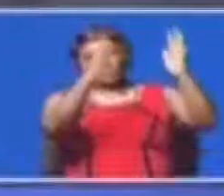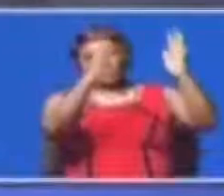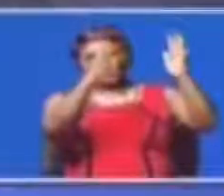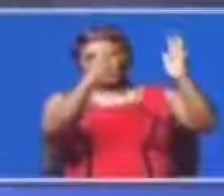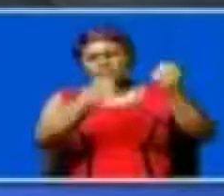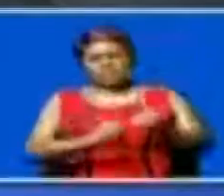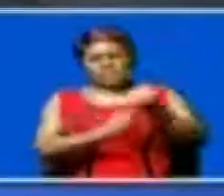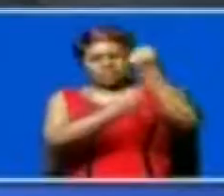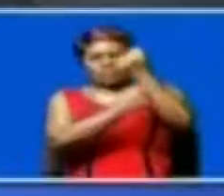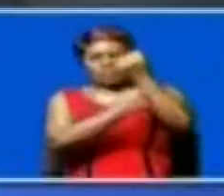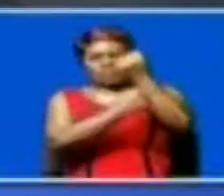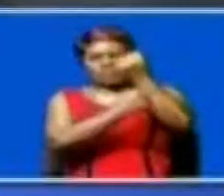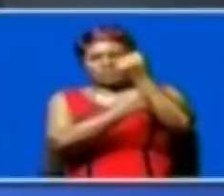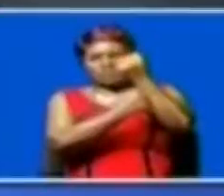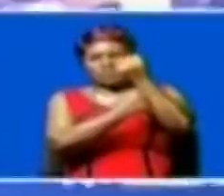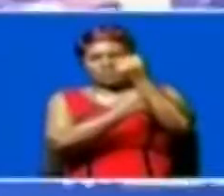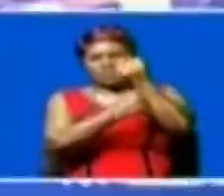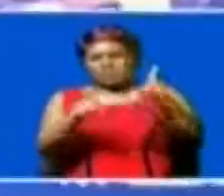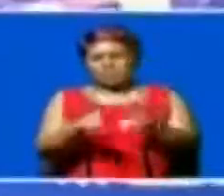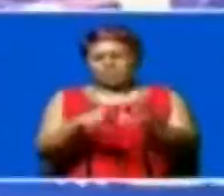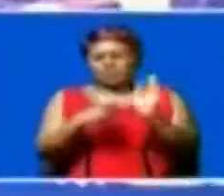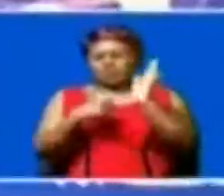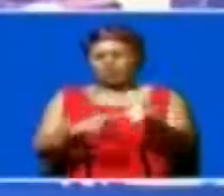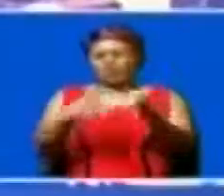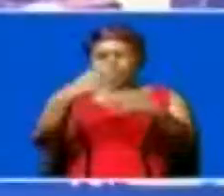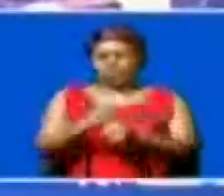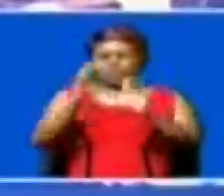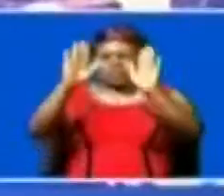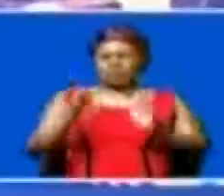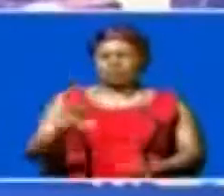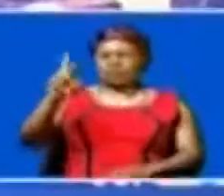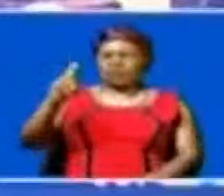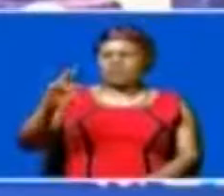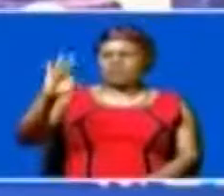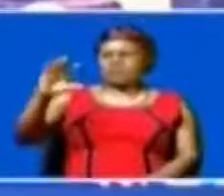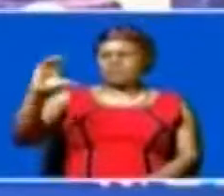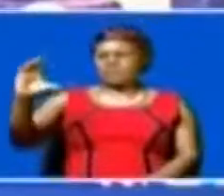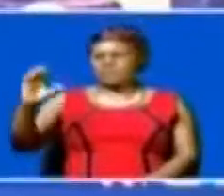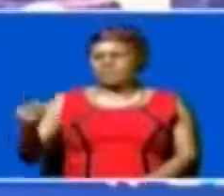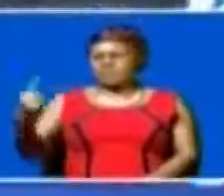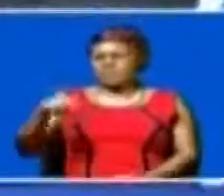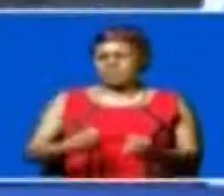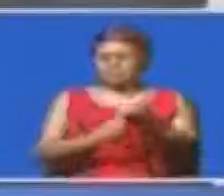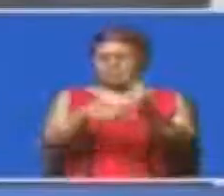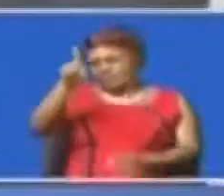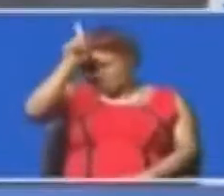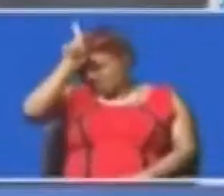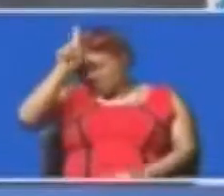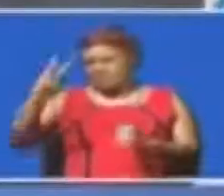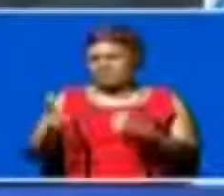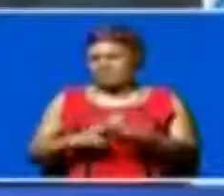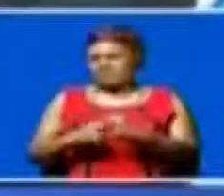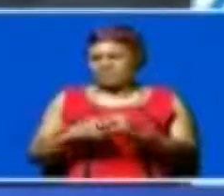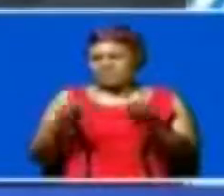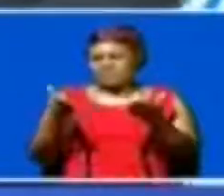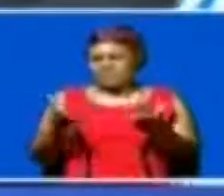Vivo's support towards the tournament and them showing confidence in Kisumu RFC to come and support Dala 7, because this is